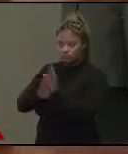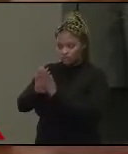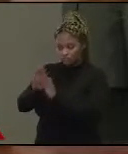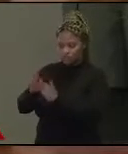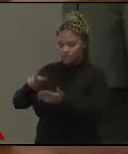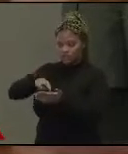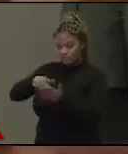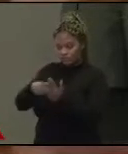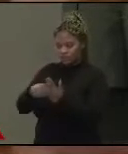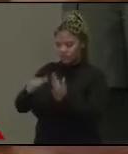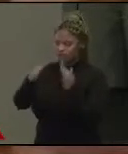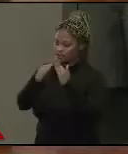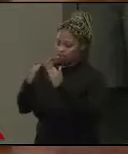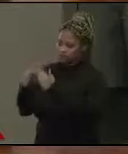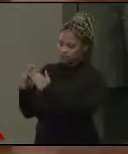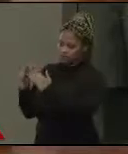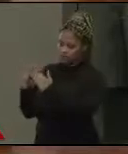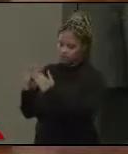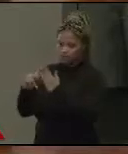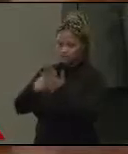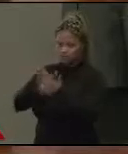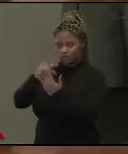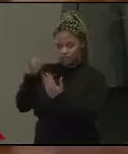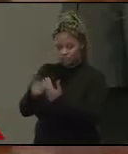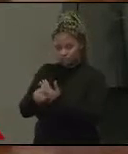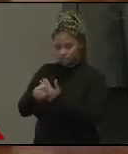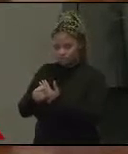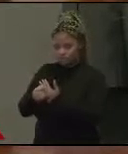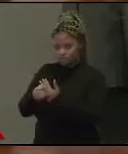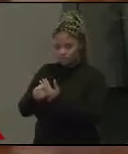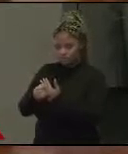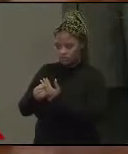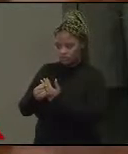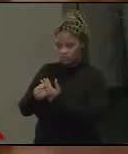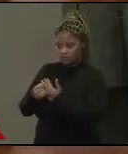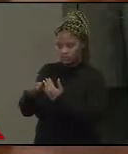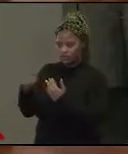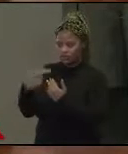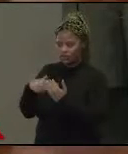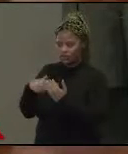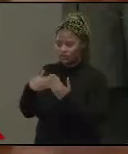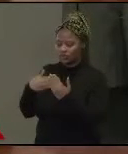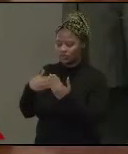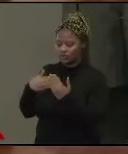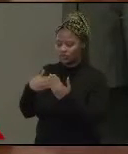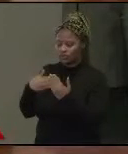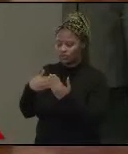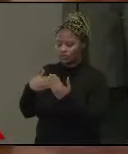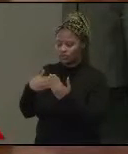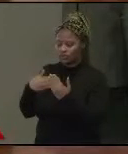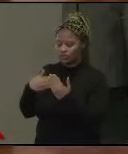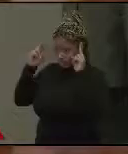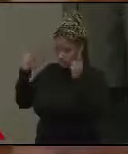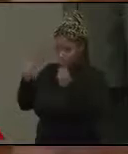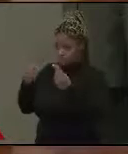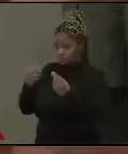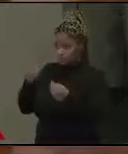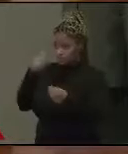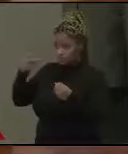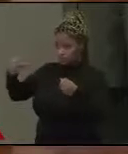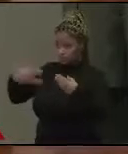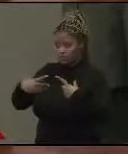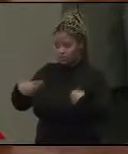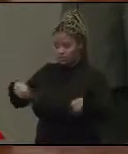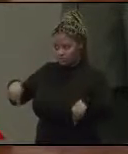the Nelson Mandela University as a critical stakeholder for its strategic capacity as a knowledge